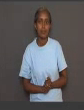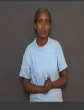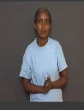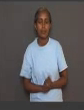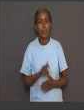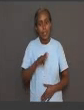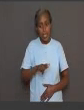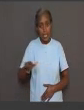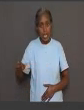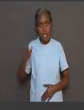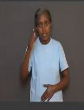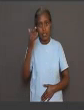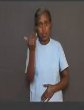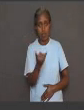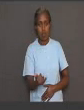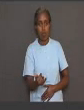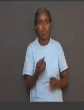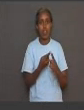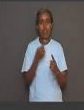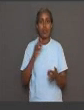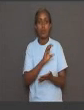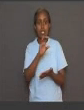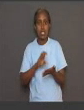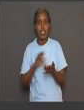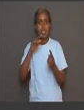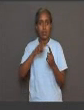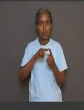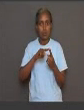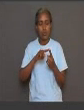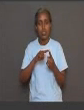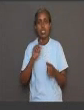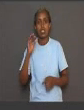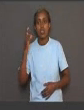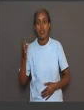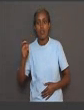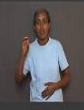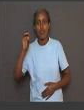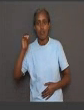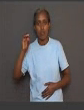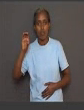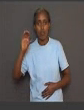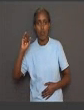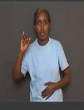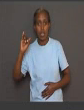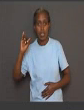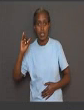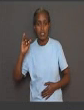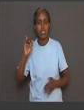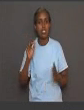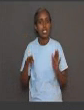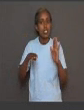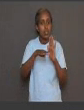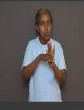A line drawn from the center to either of the foci is denoted by